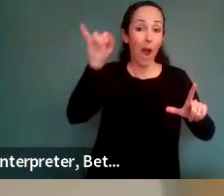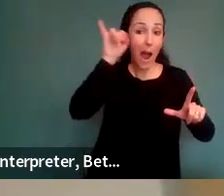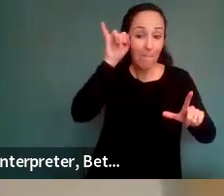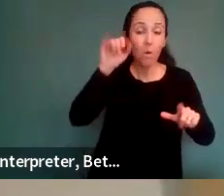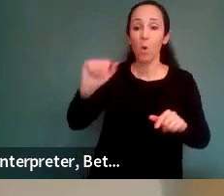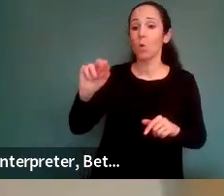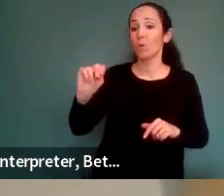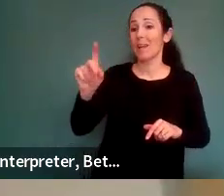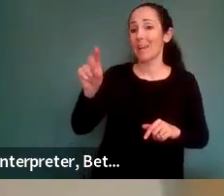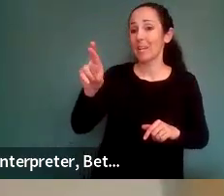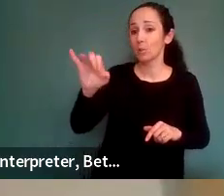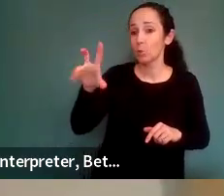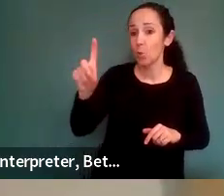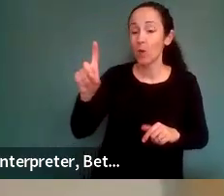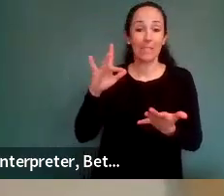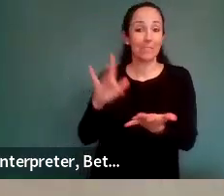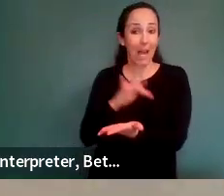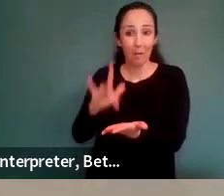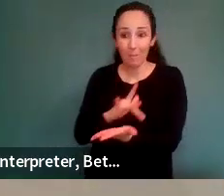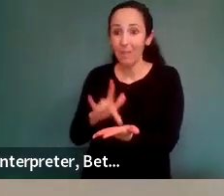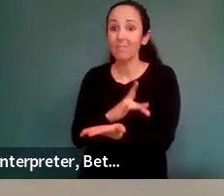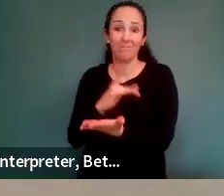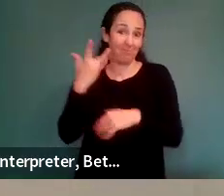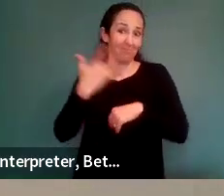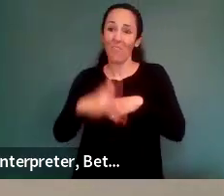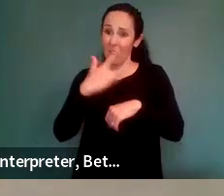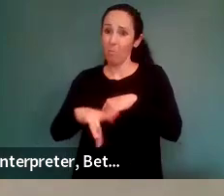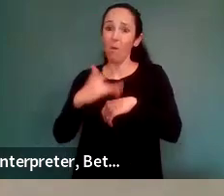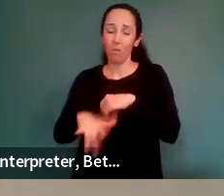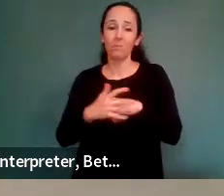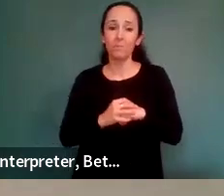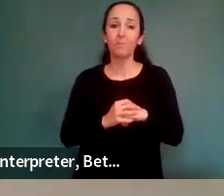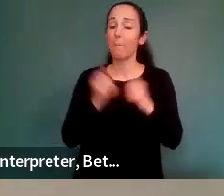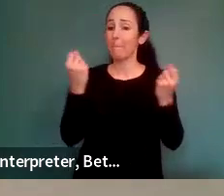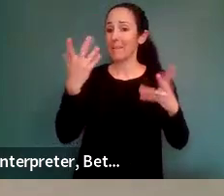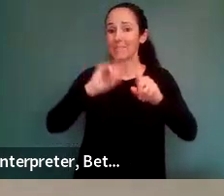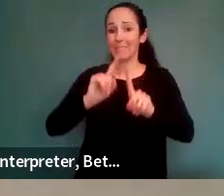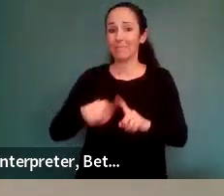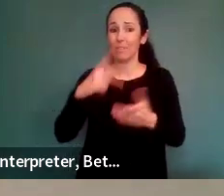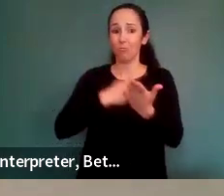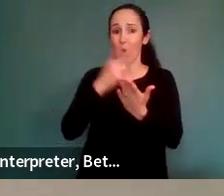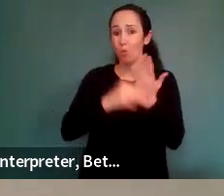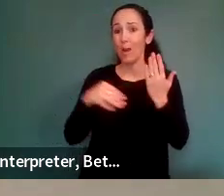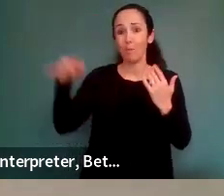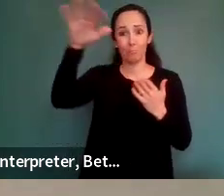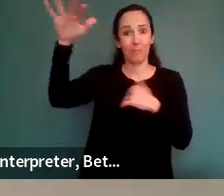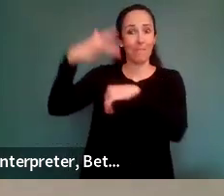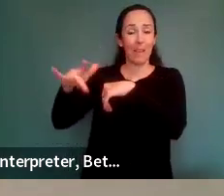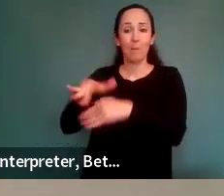Androids, tablets. There are programs out there that are helpful. The one I mentioned,